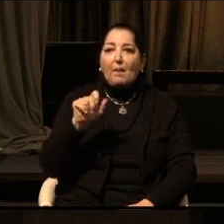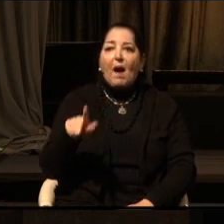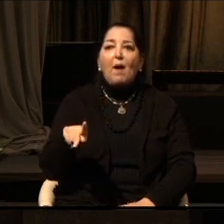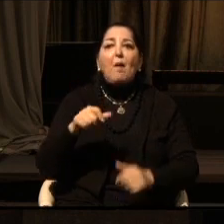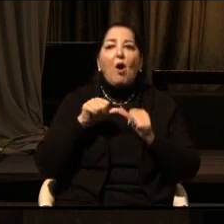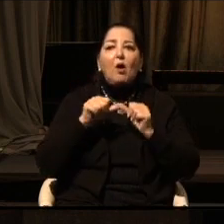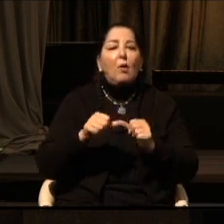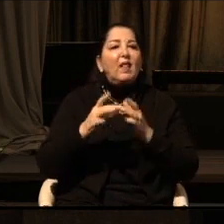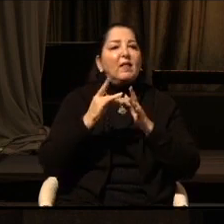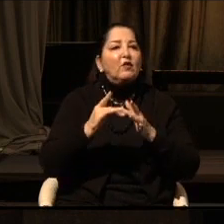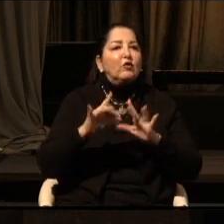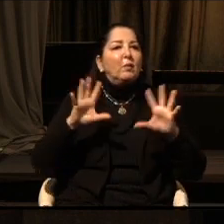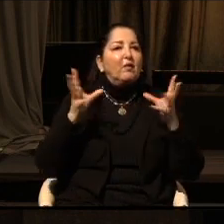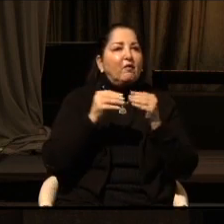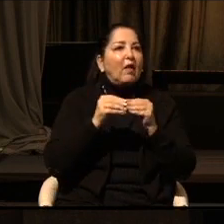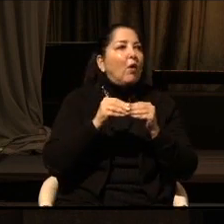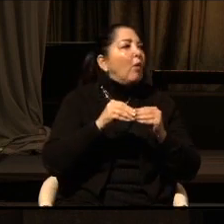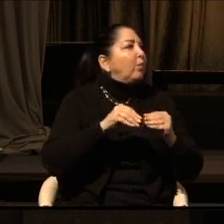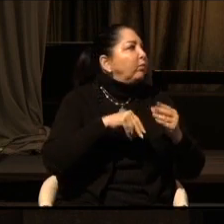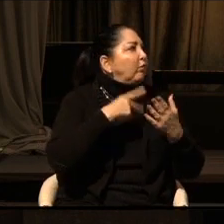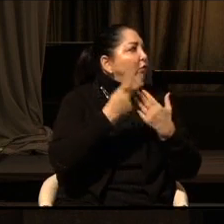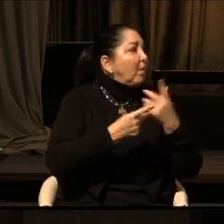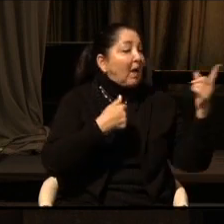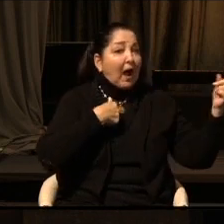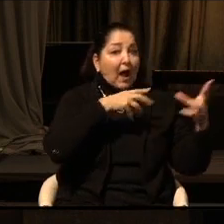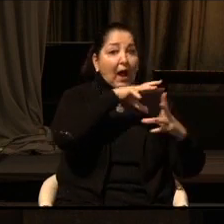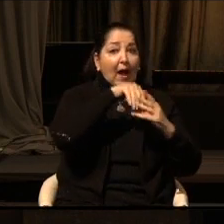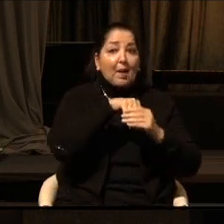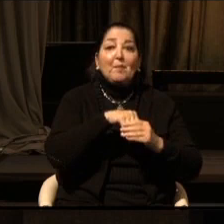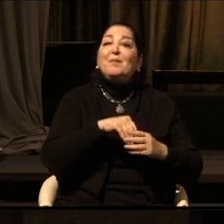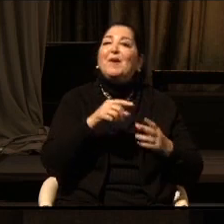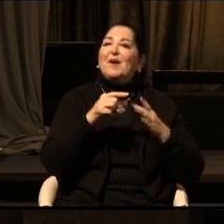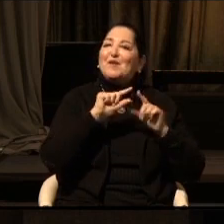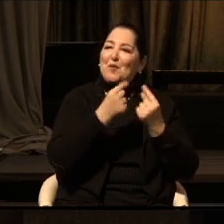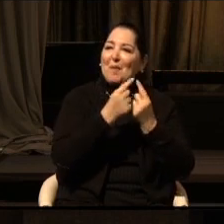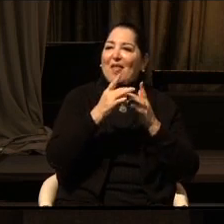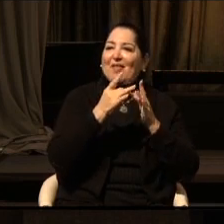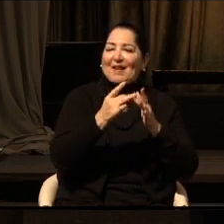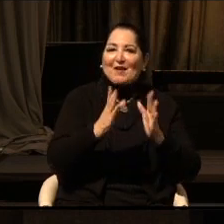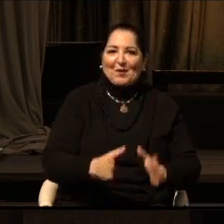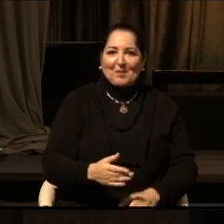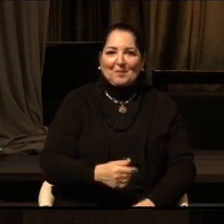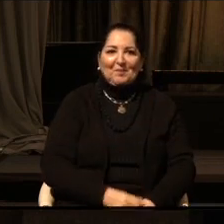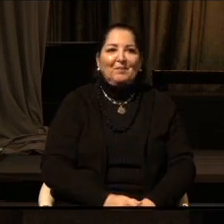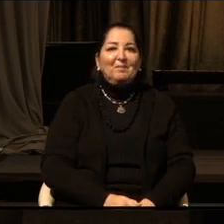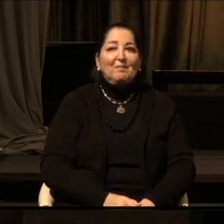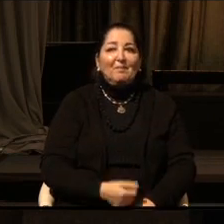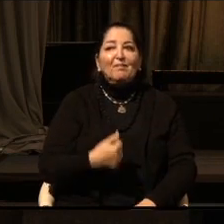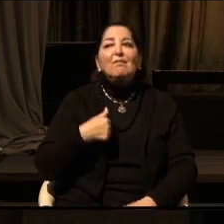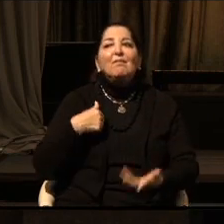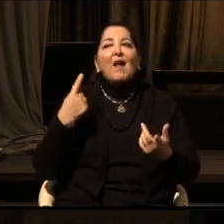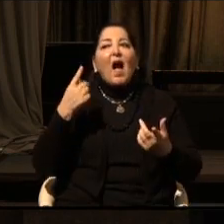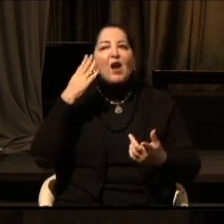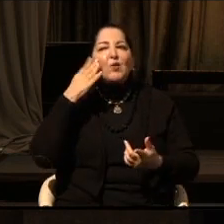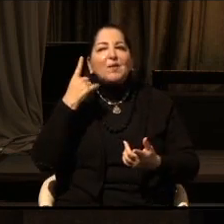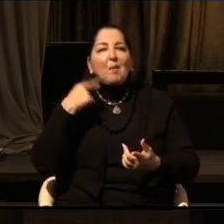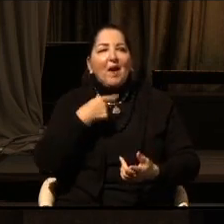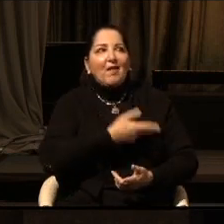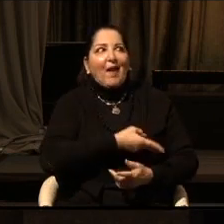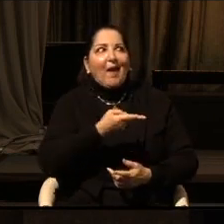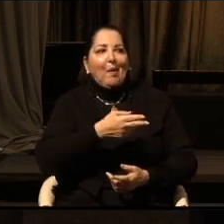Fellows program, of which I am a group leader. I knew someone to get this job.